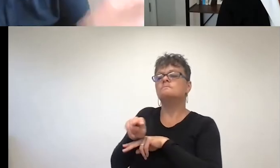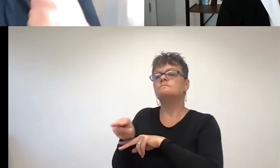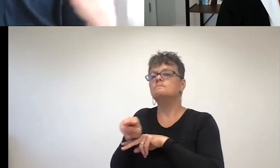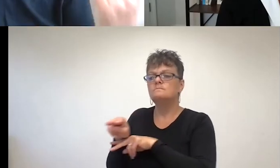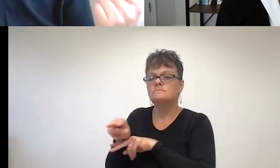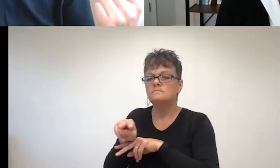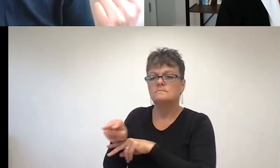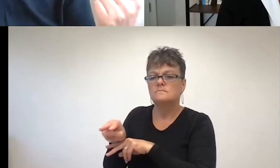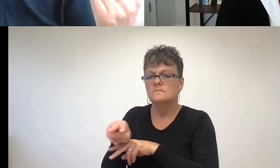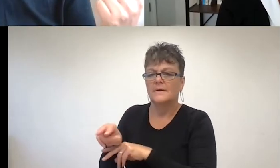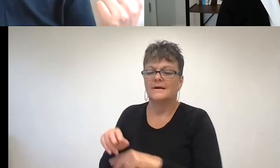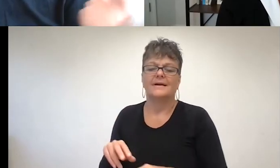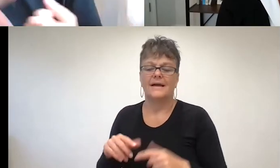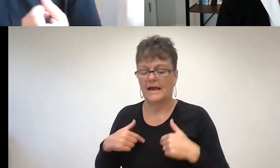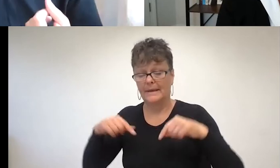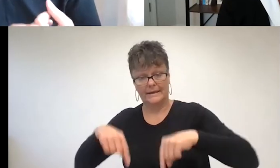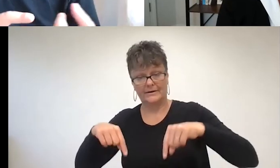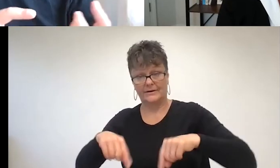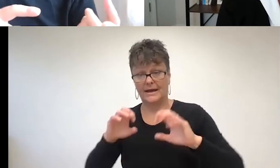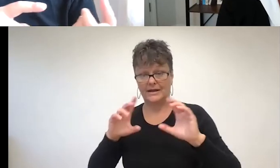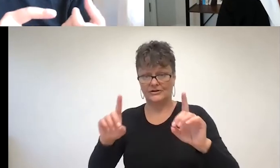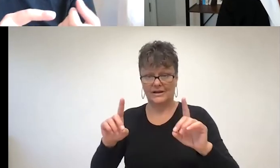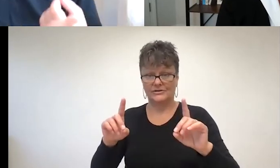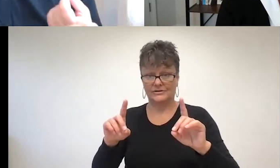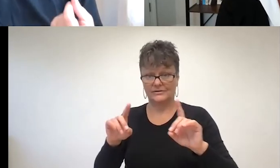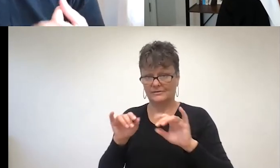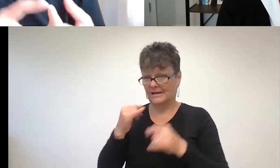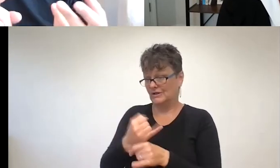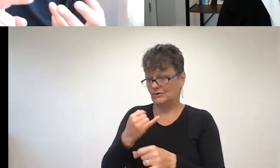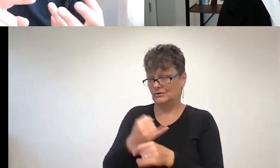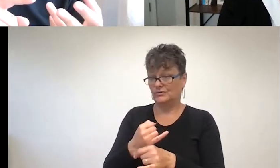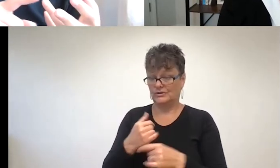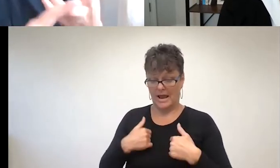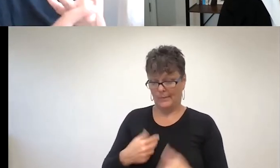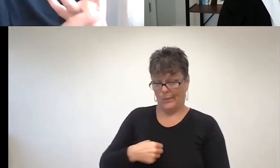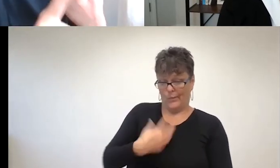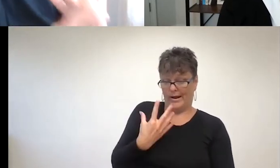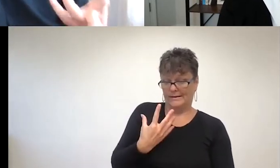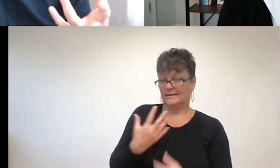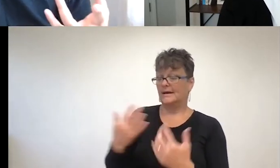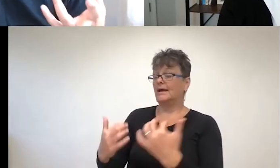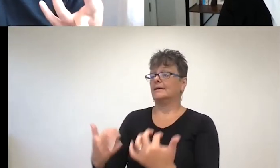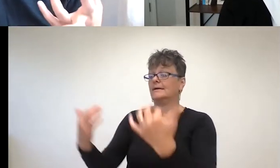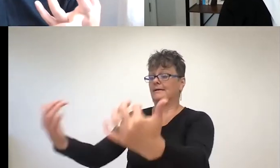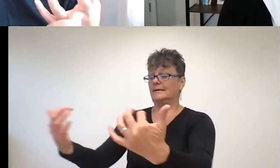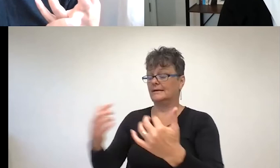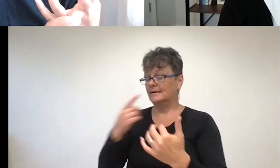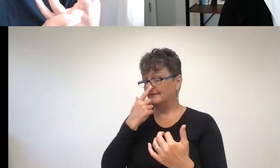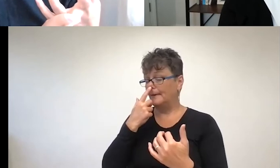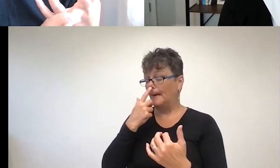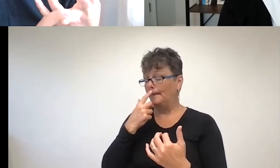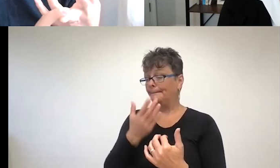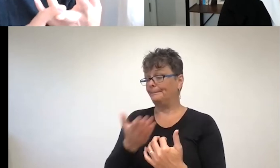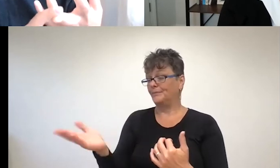an educational institution that values whiteness over racialization, that values particular kinds of credentials,